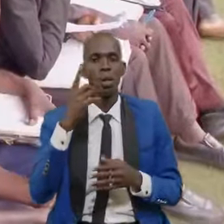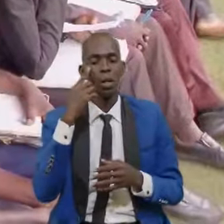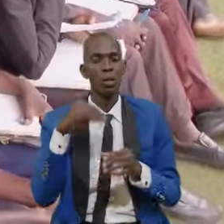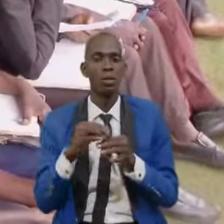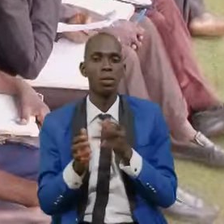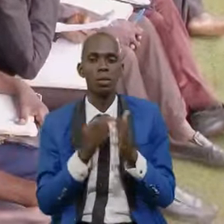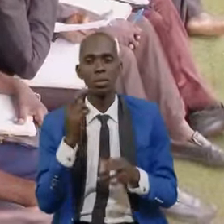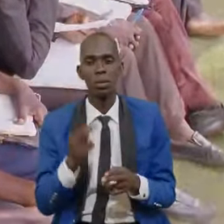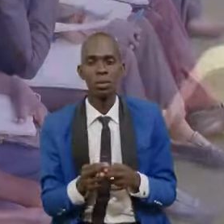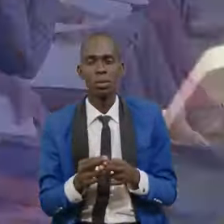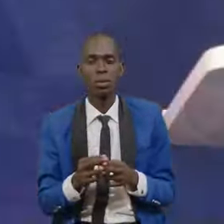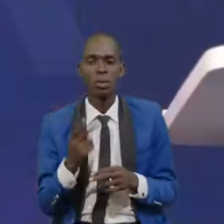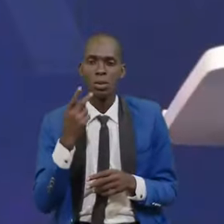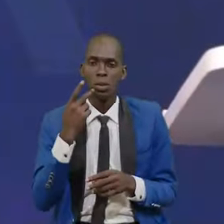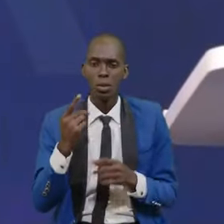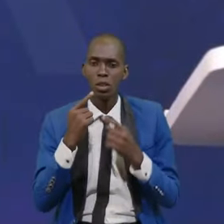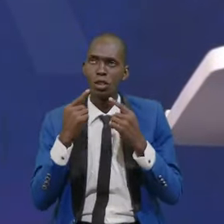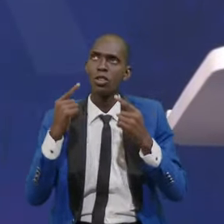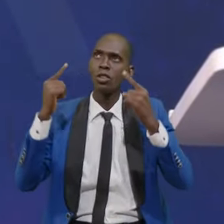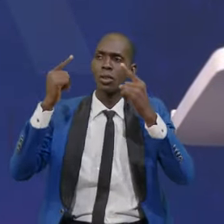See success in front of you.